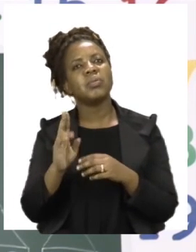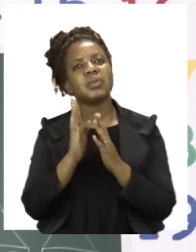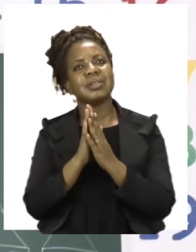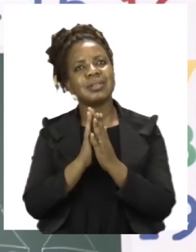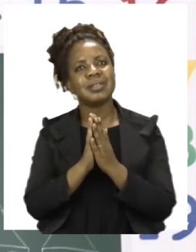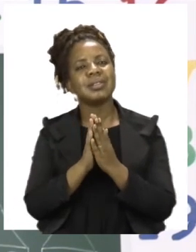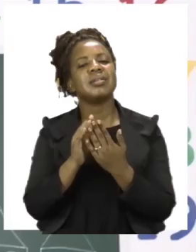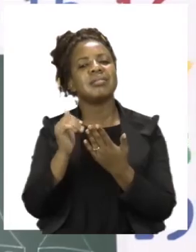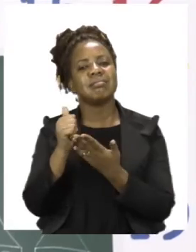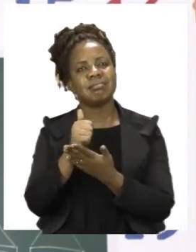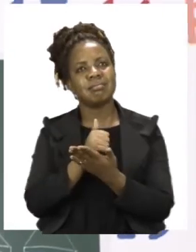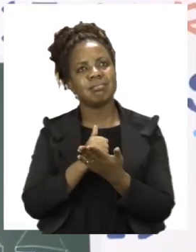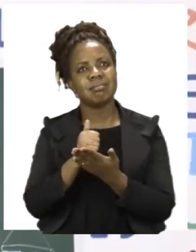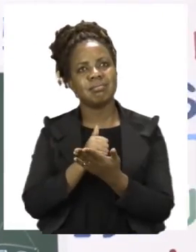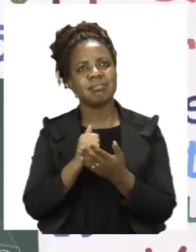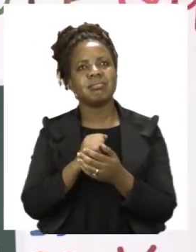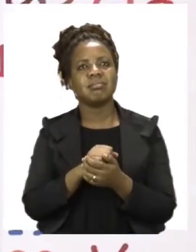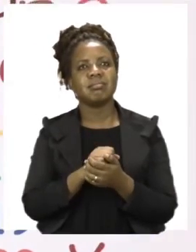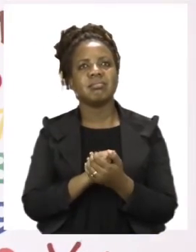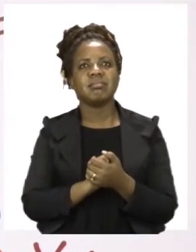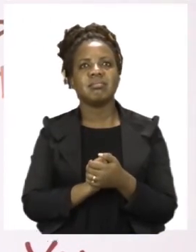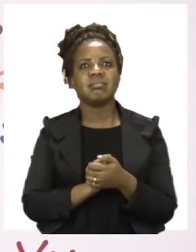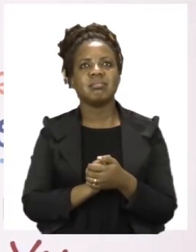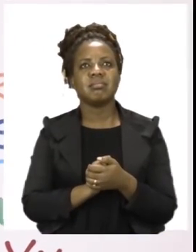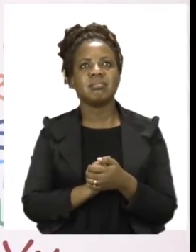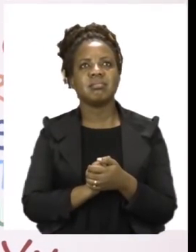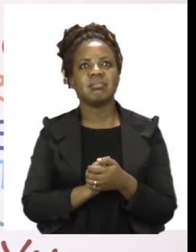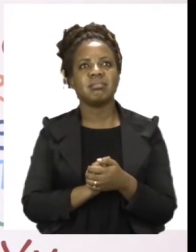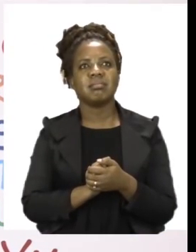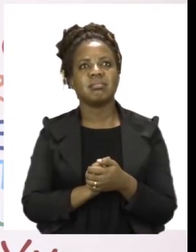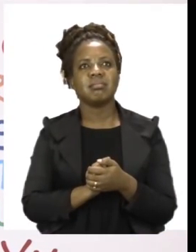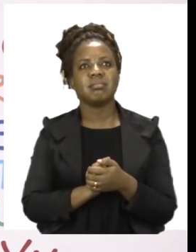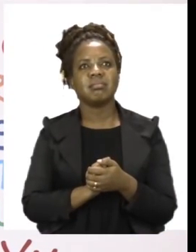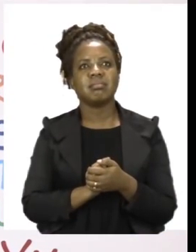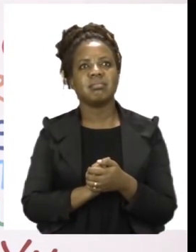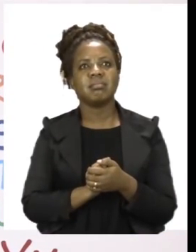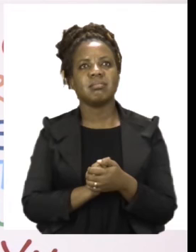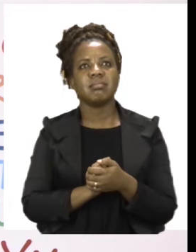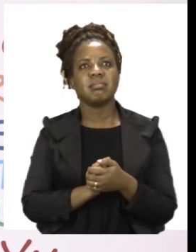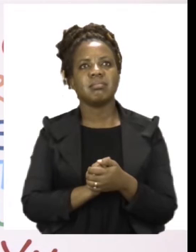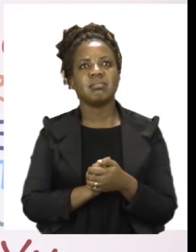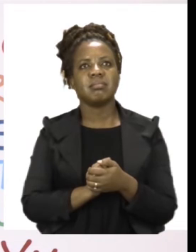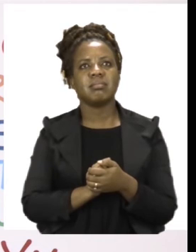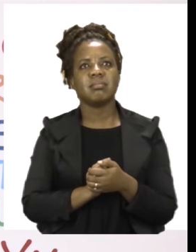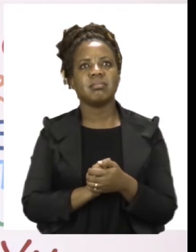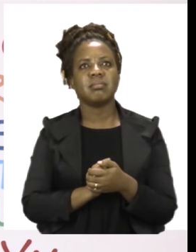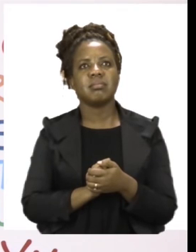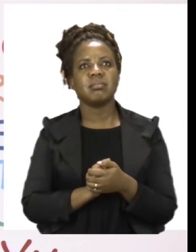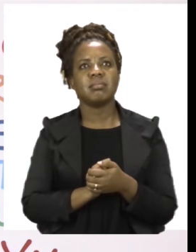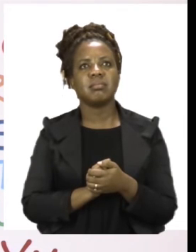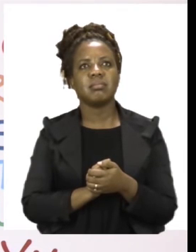Remember, this is a hop, so you will count this as 1 hop. Let me do it properly on the